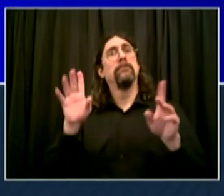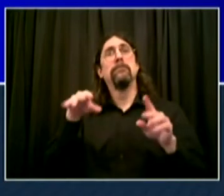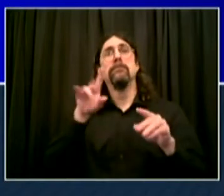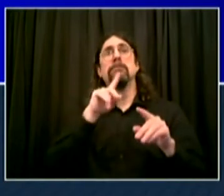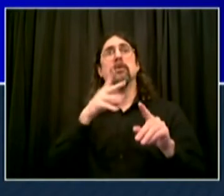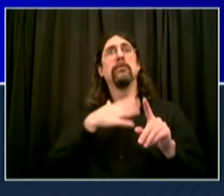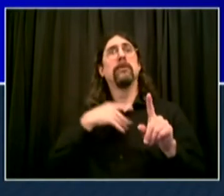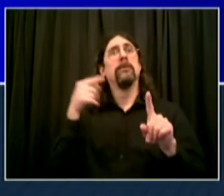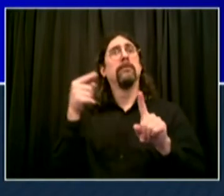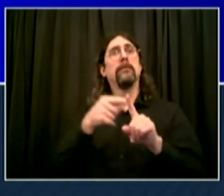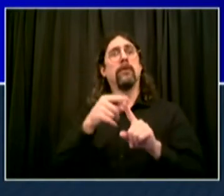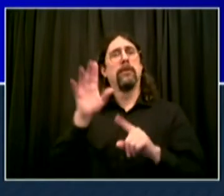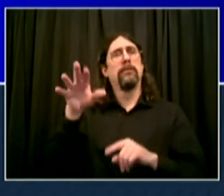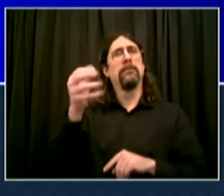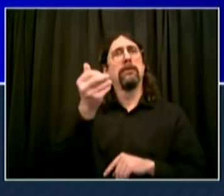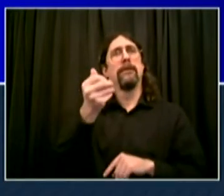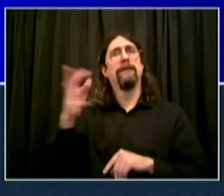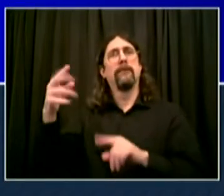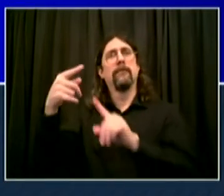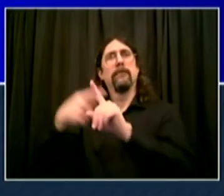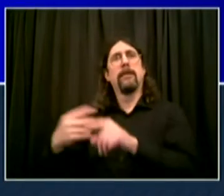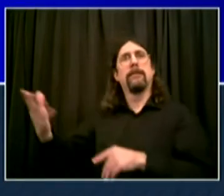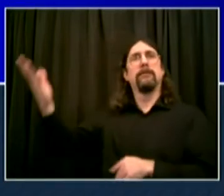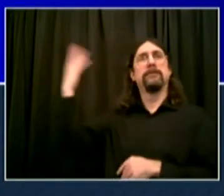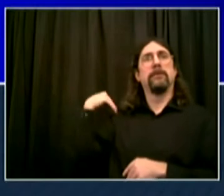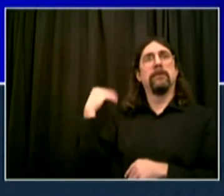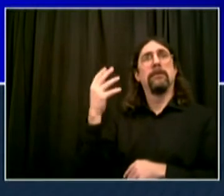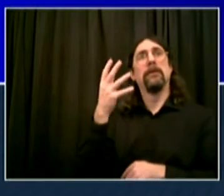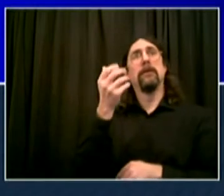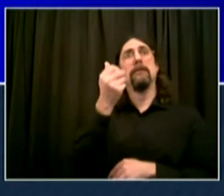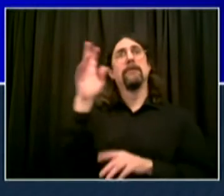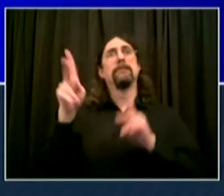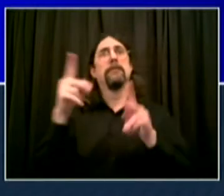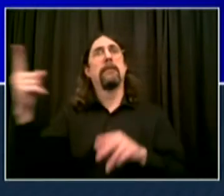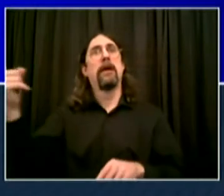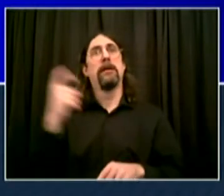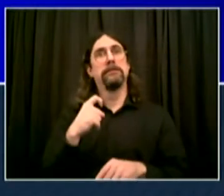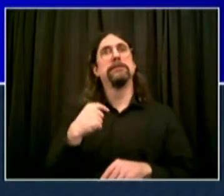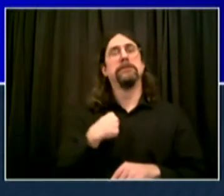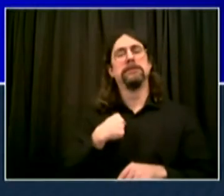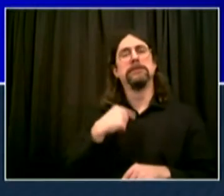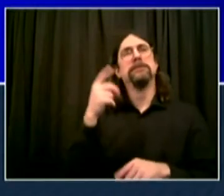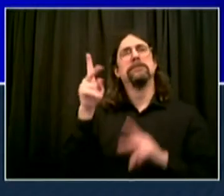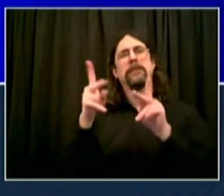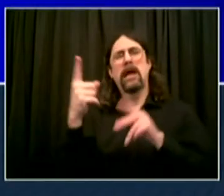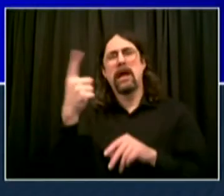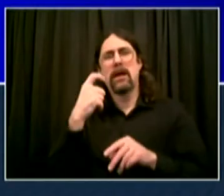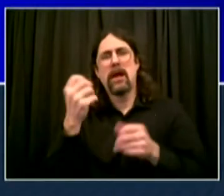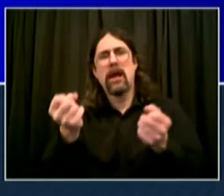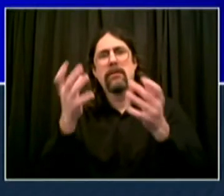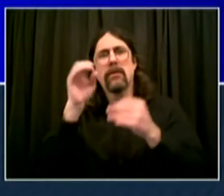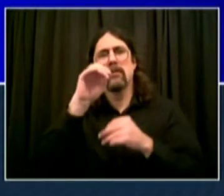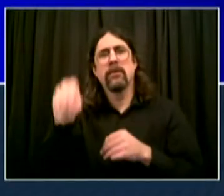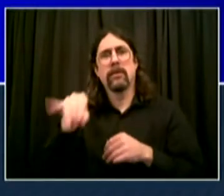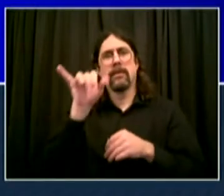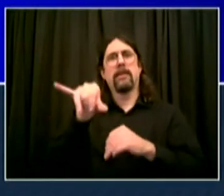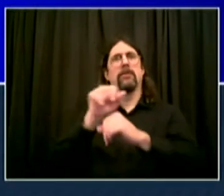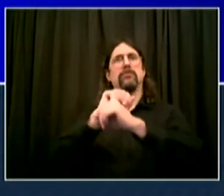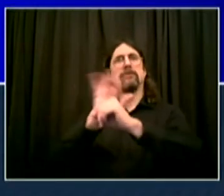was what percentage of those folks are COVID positive? Well, the most recent information, about 66%. And then the hospitalization